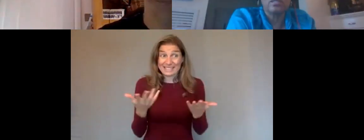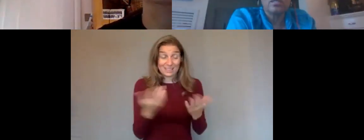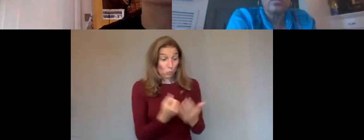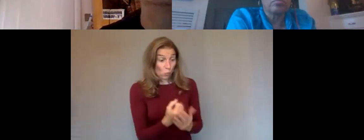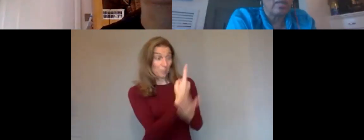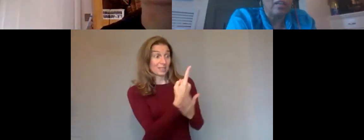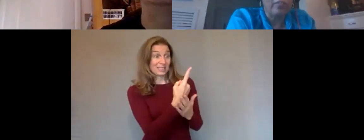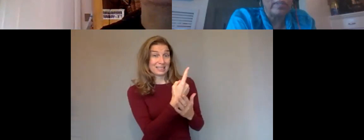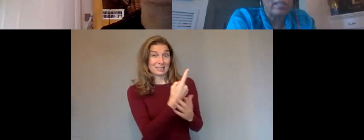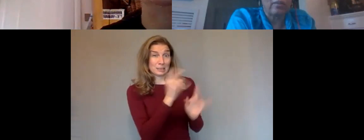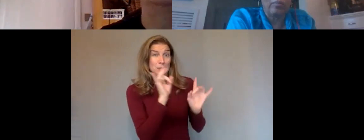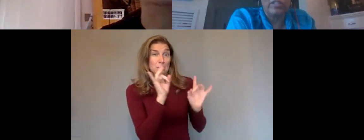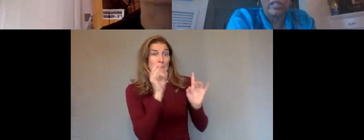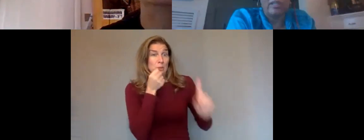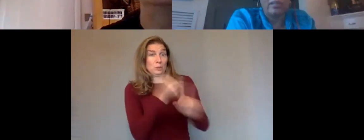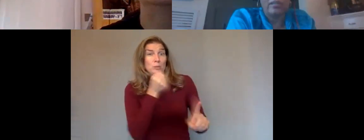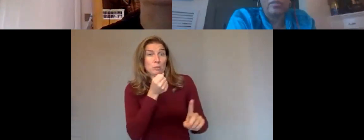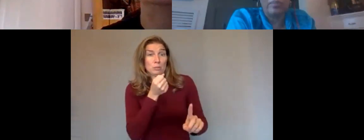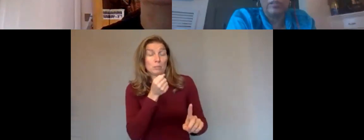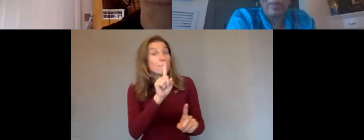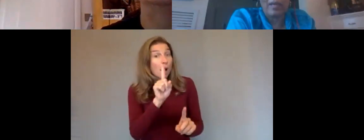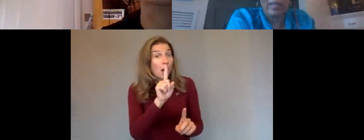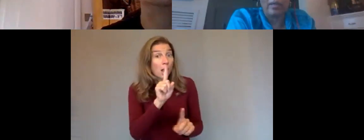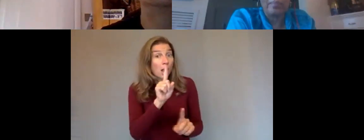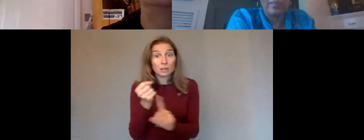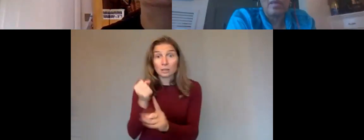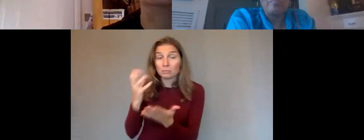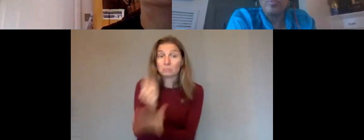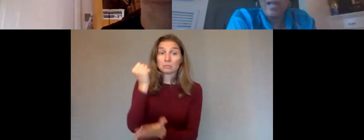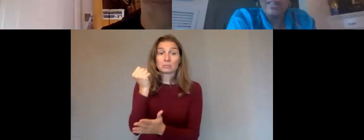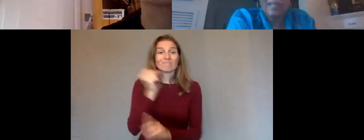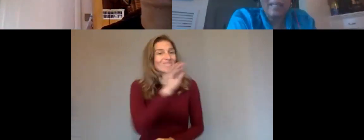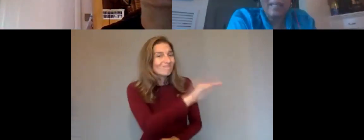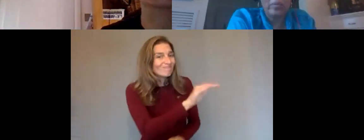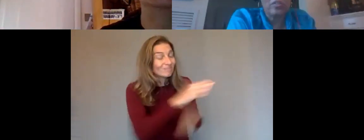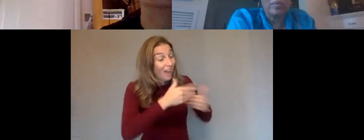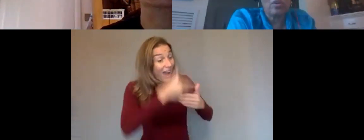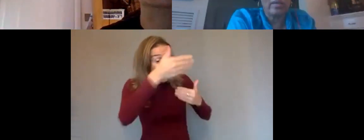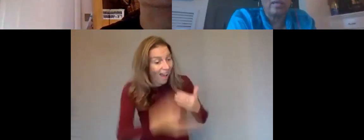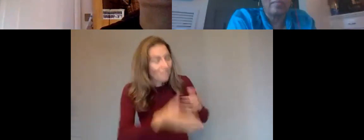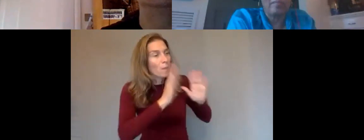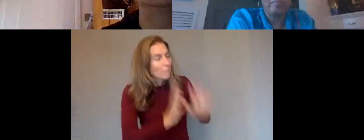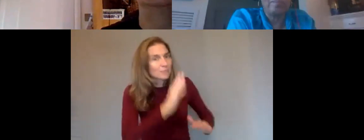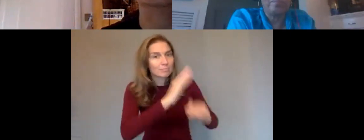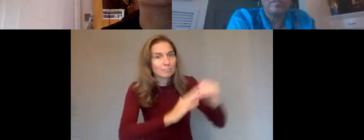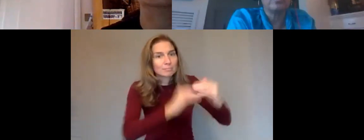opportunity to influence the global agenda to build back better. But I think that we should be